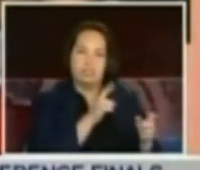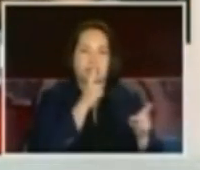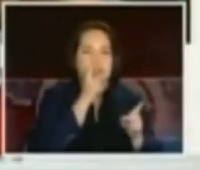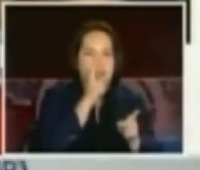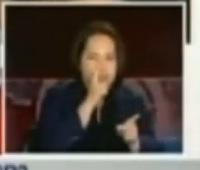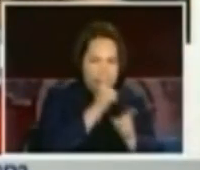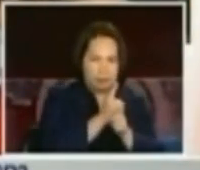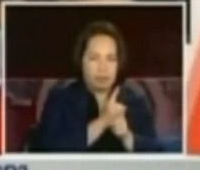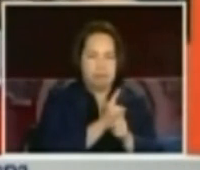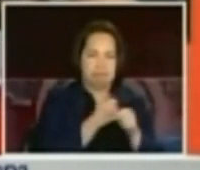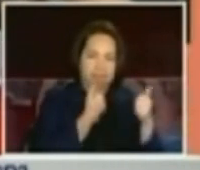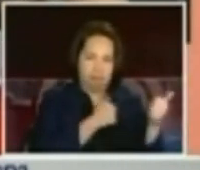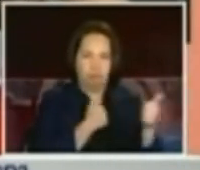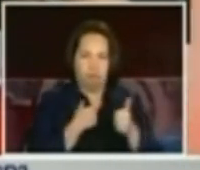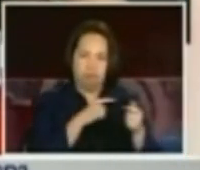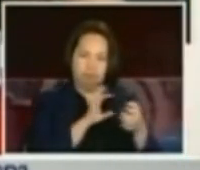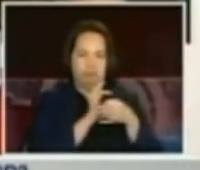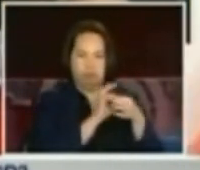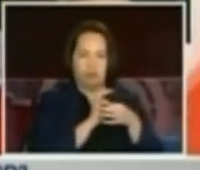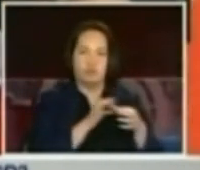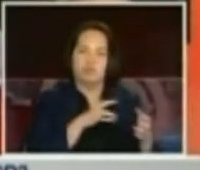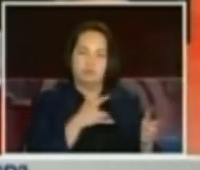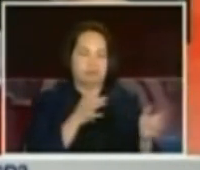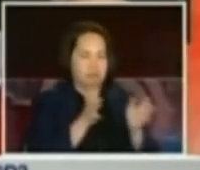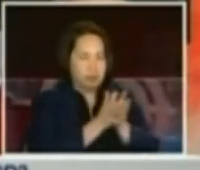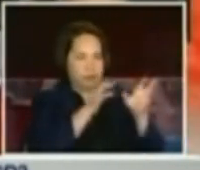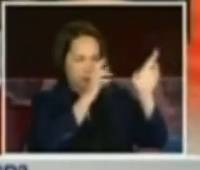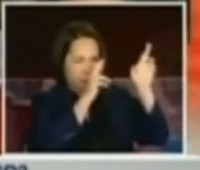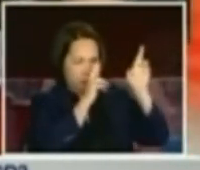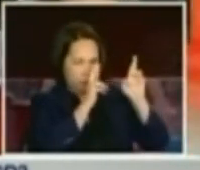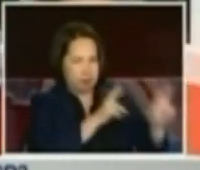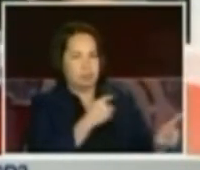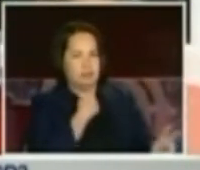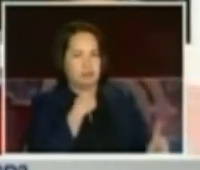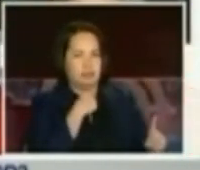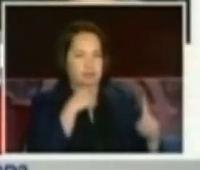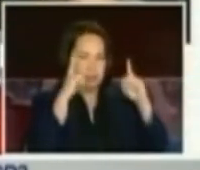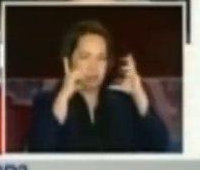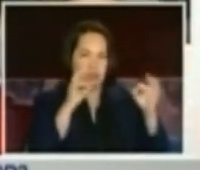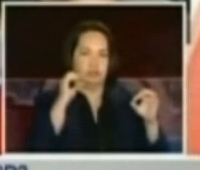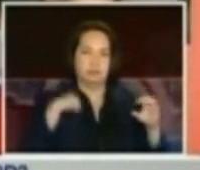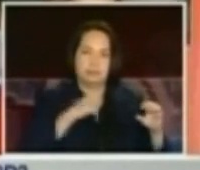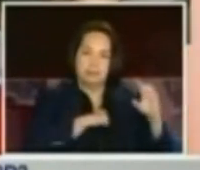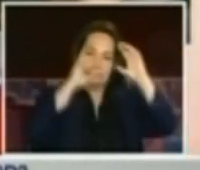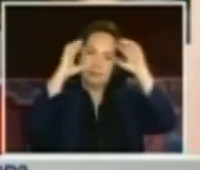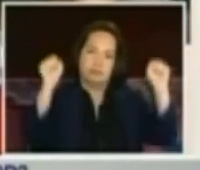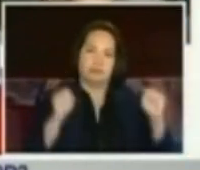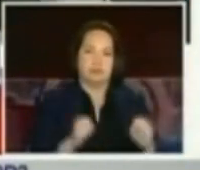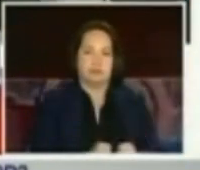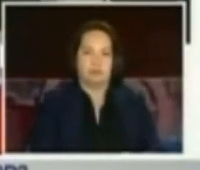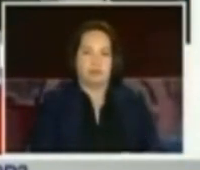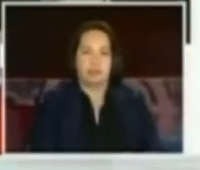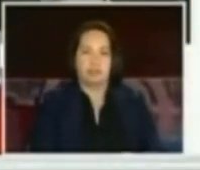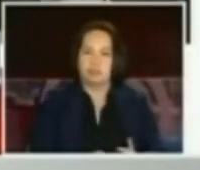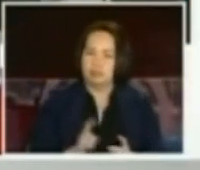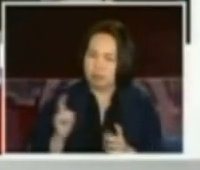the circumstances. So we respect that decision by the Senate President. Going into day